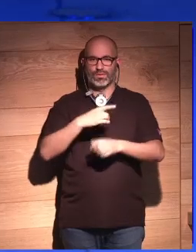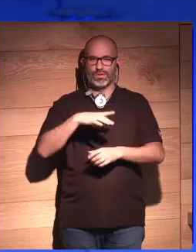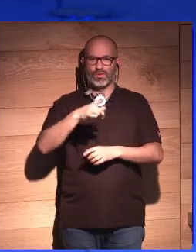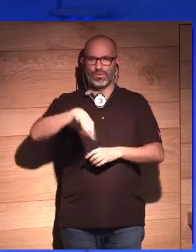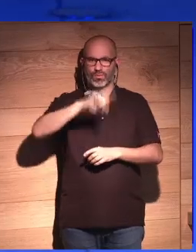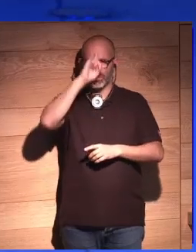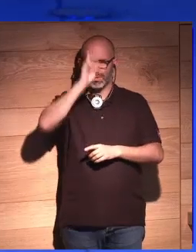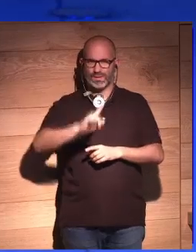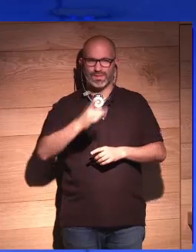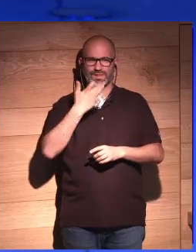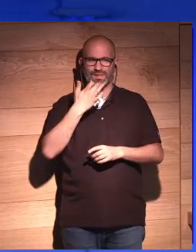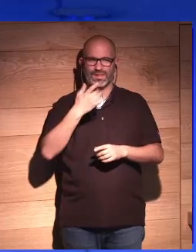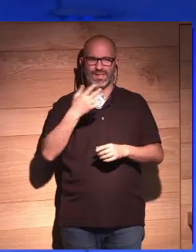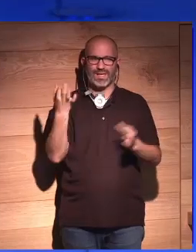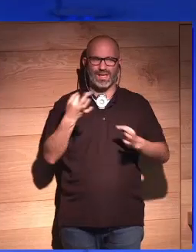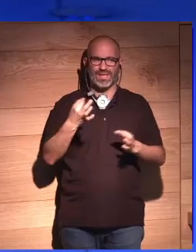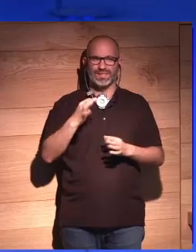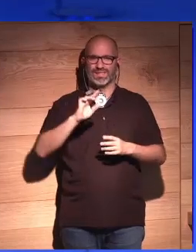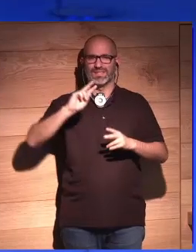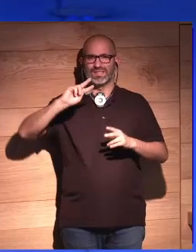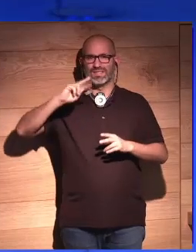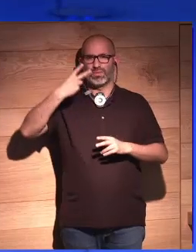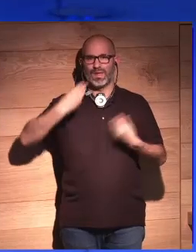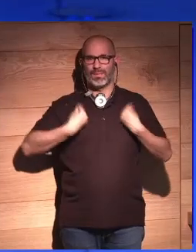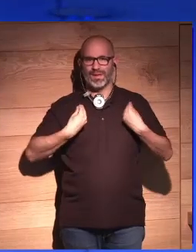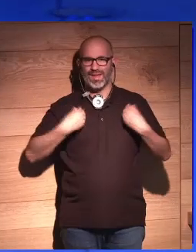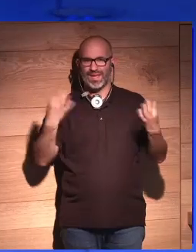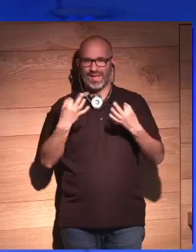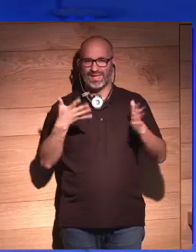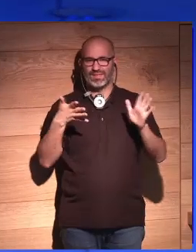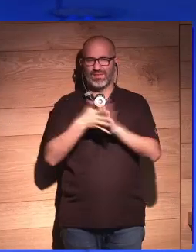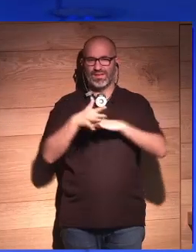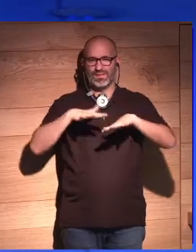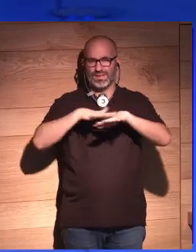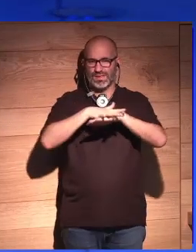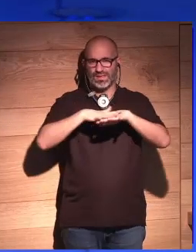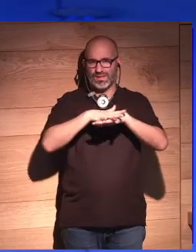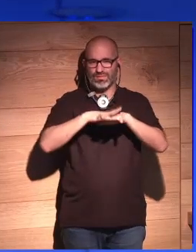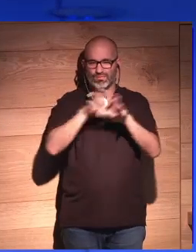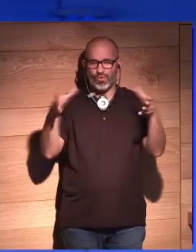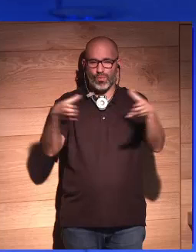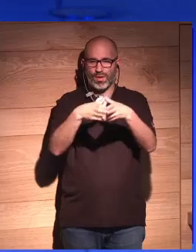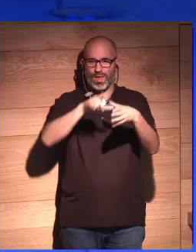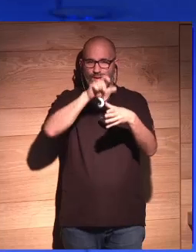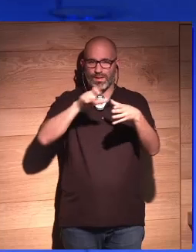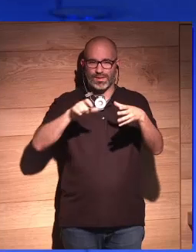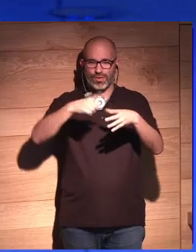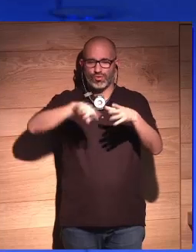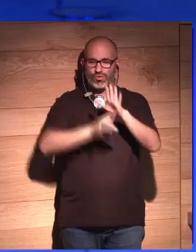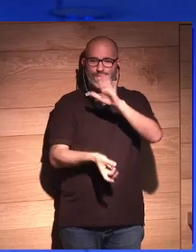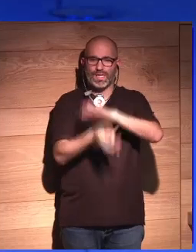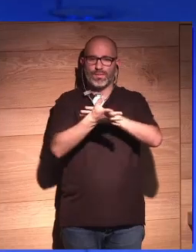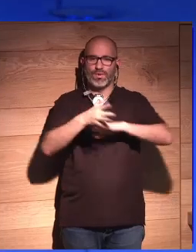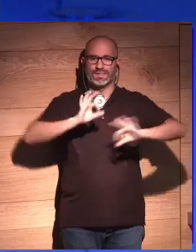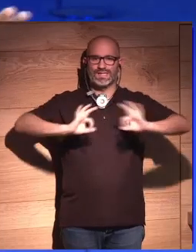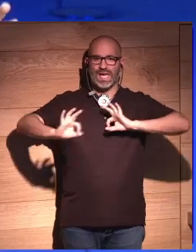online community that you can join. We built a theater inside of Second Life, showed the film, and did a Q&A inside of Second Life.